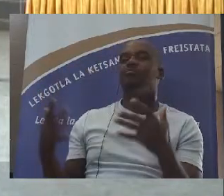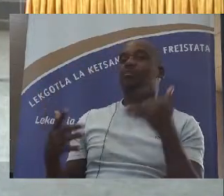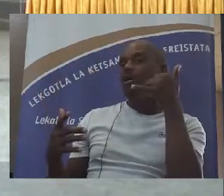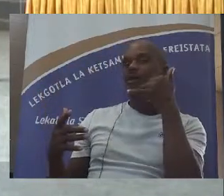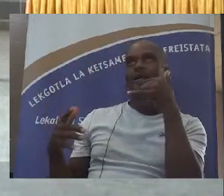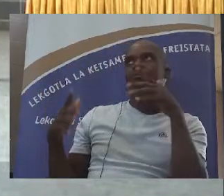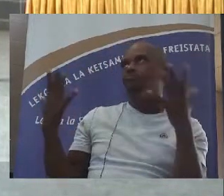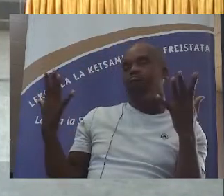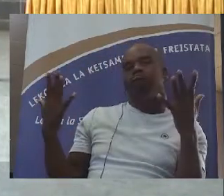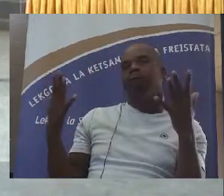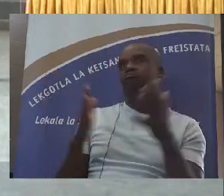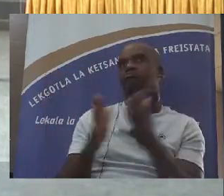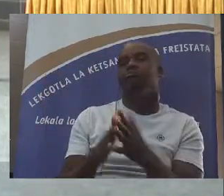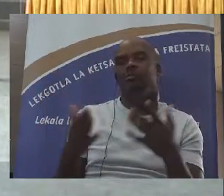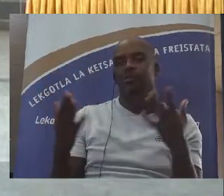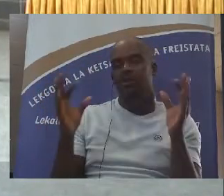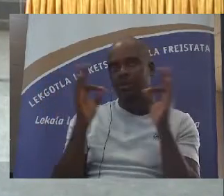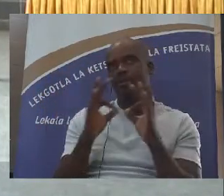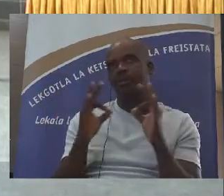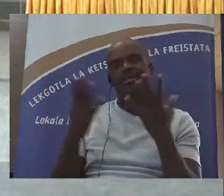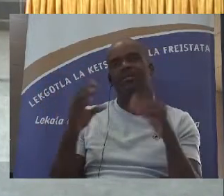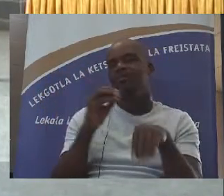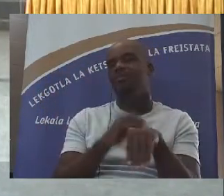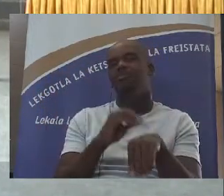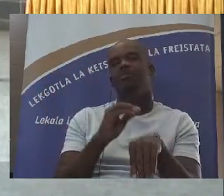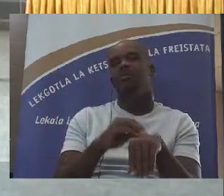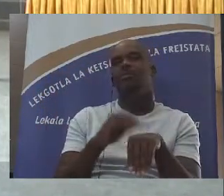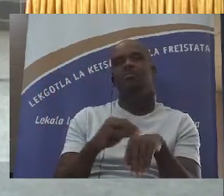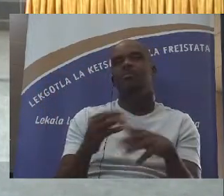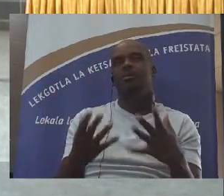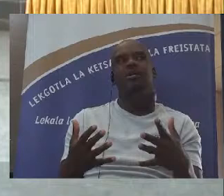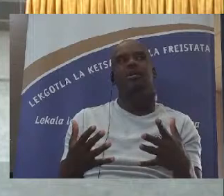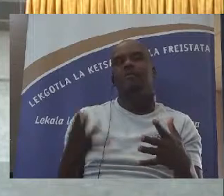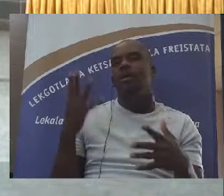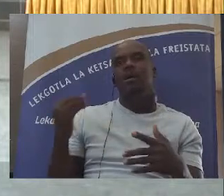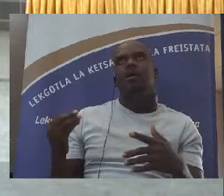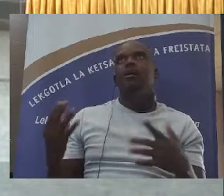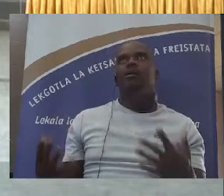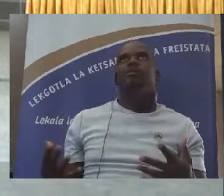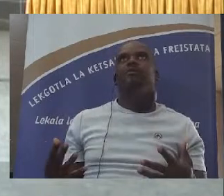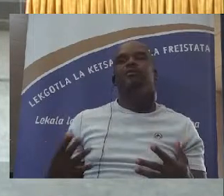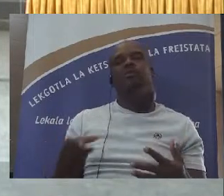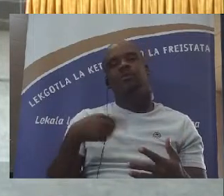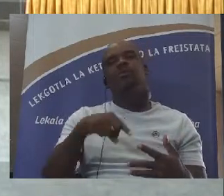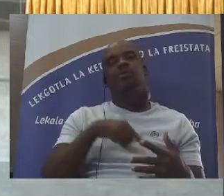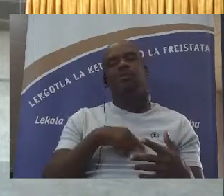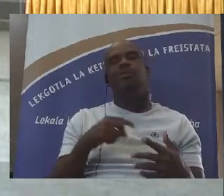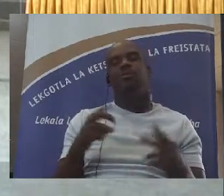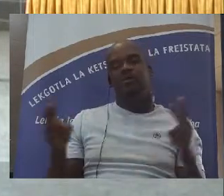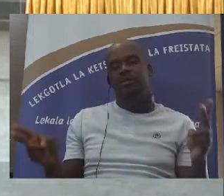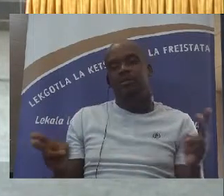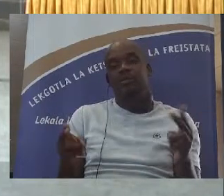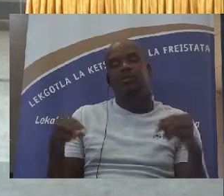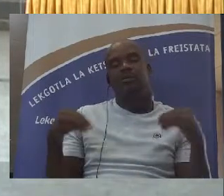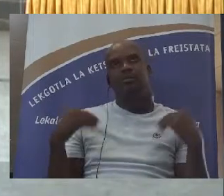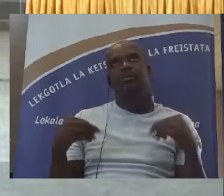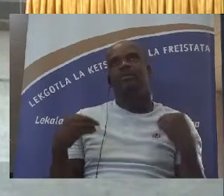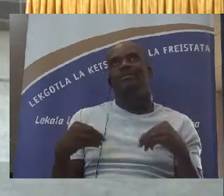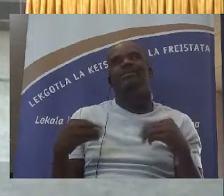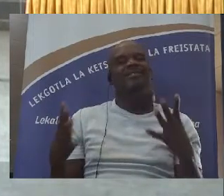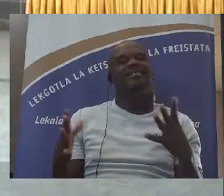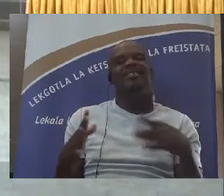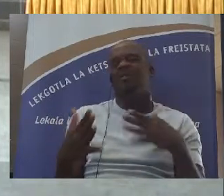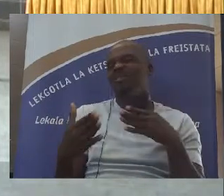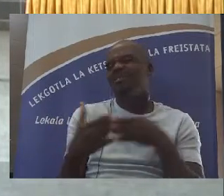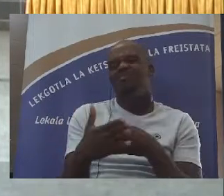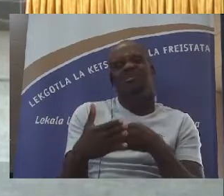kwa. So re tshwaraganya le mathata a gore rona batho ba di small business ra sokola ga re